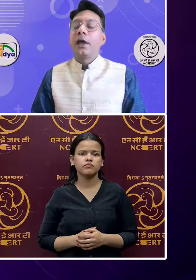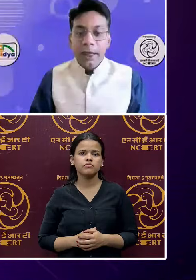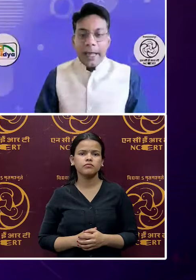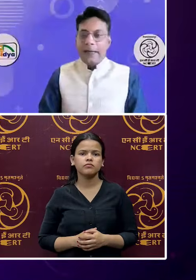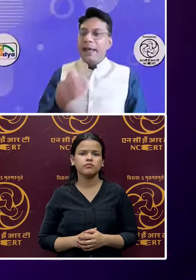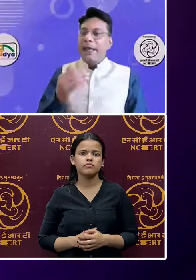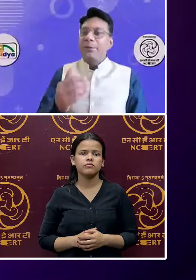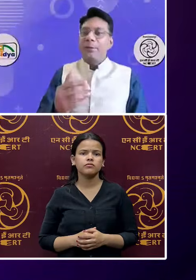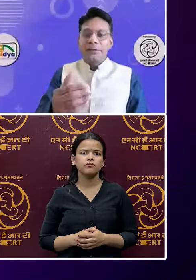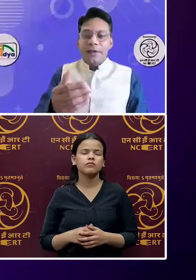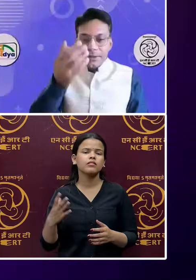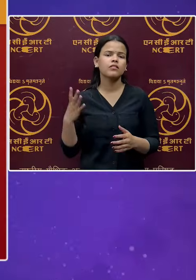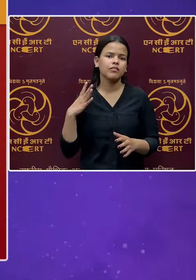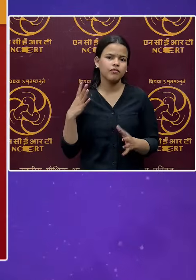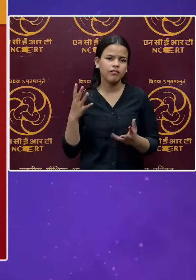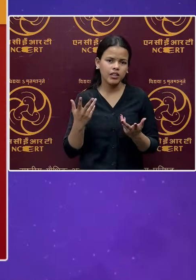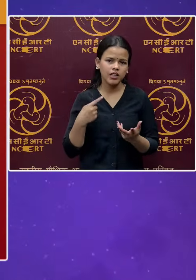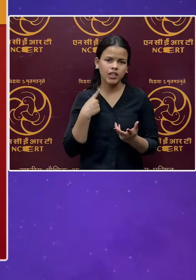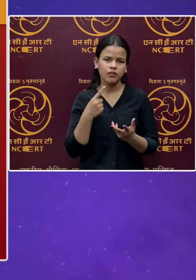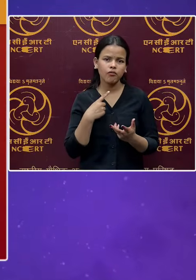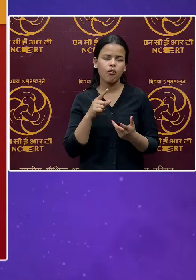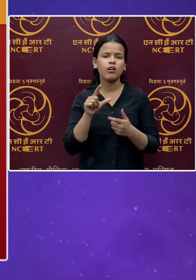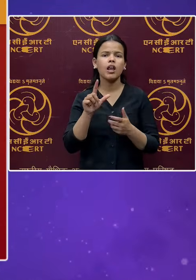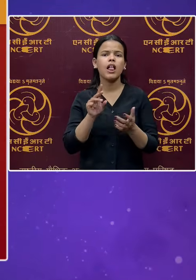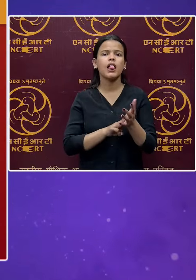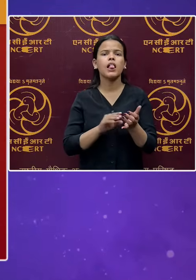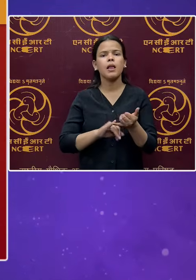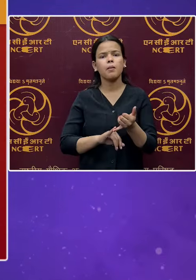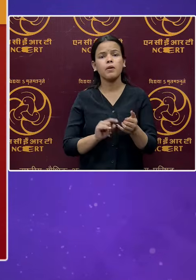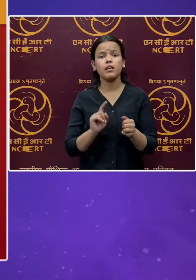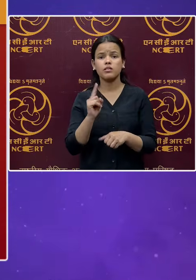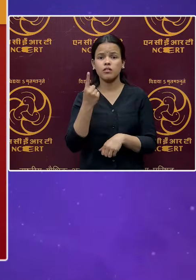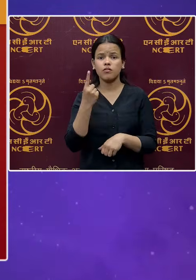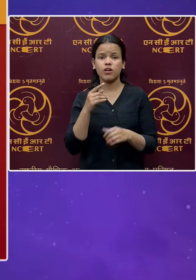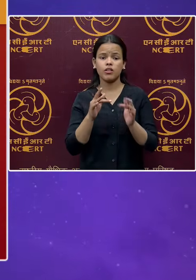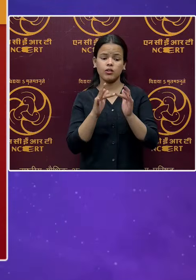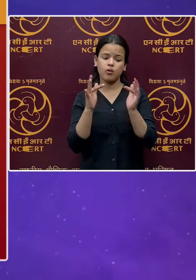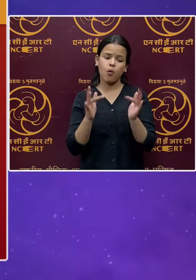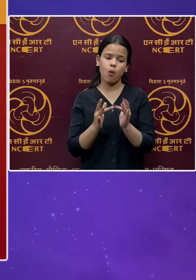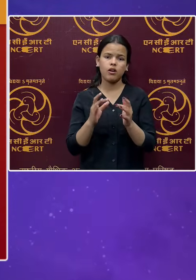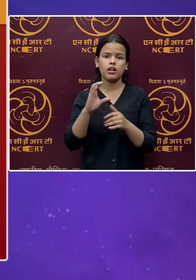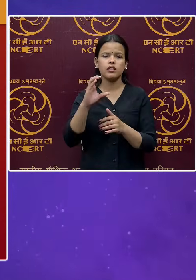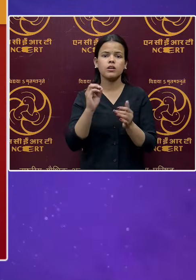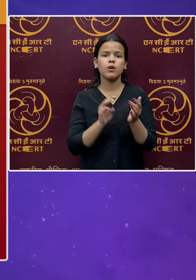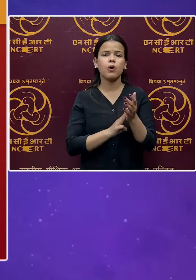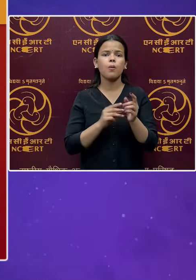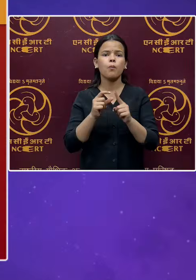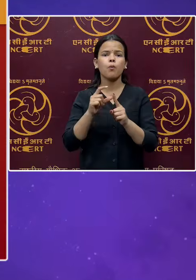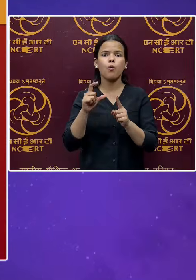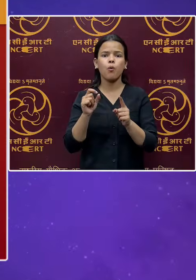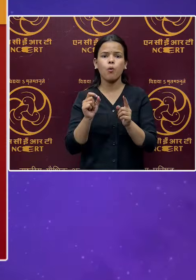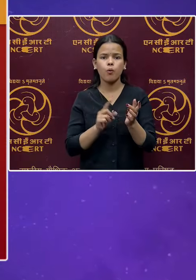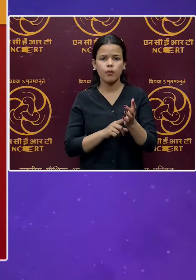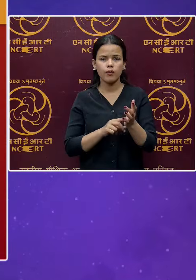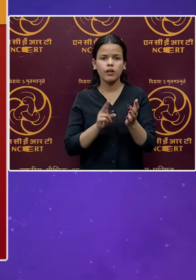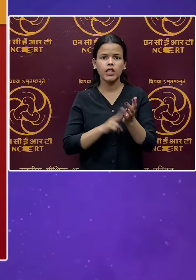platform, and LMS is one of the component of online course platform, correct? And